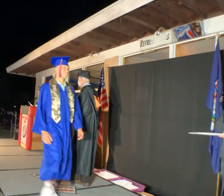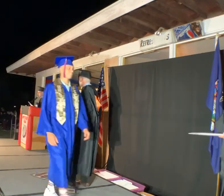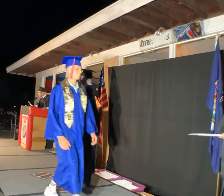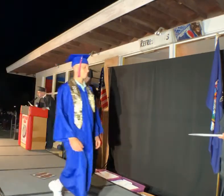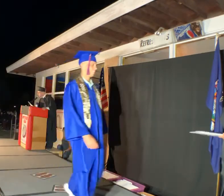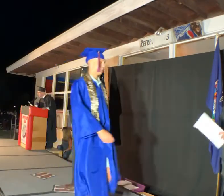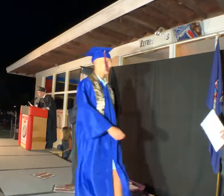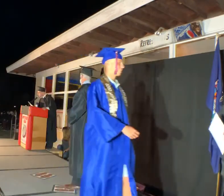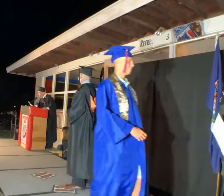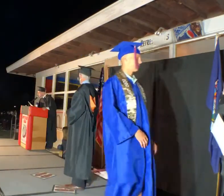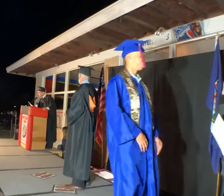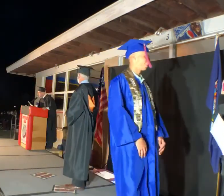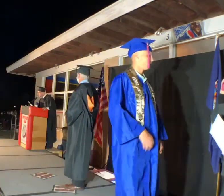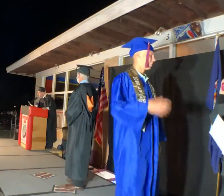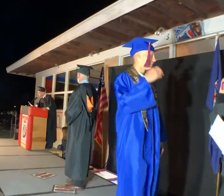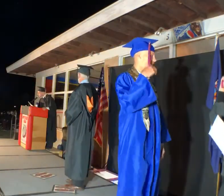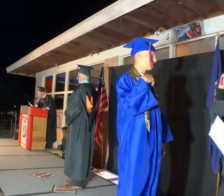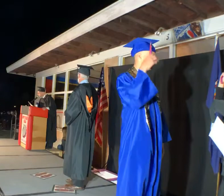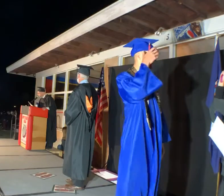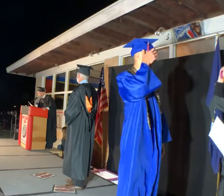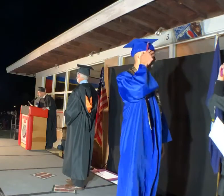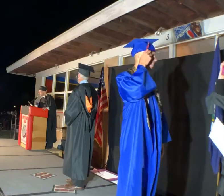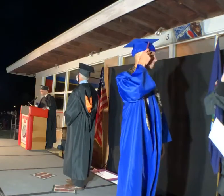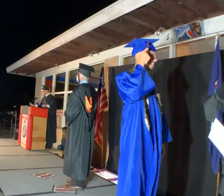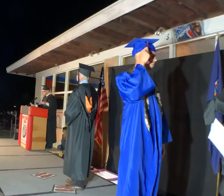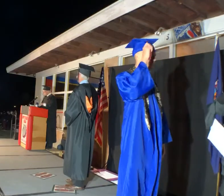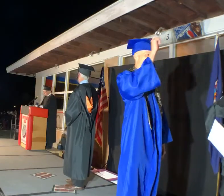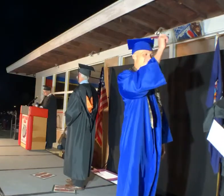Class Secretary Nathan Thomas Weeks.